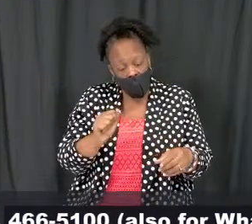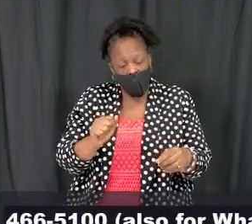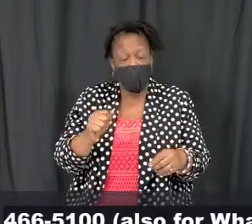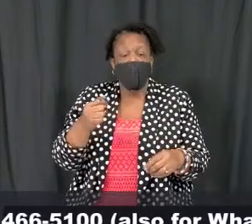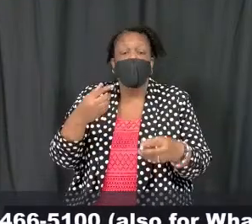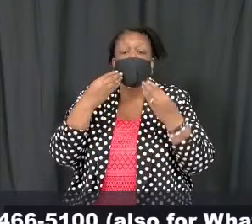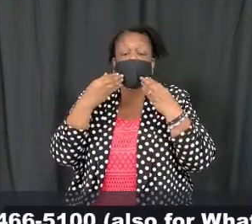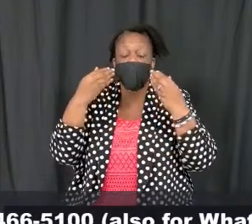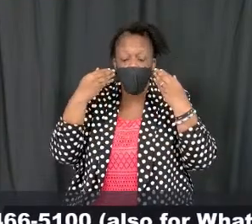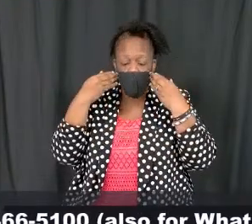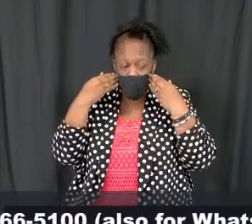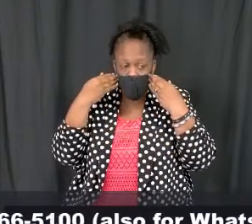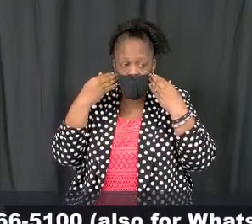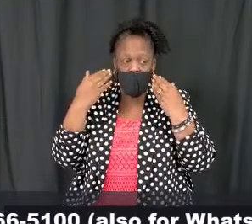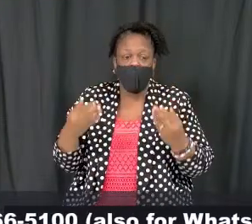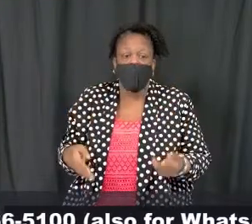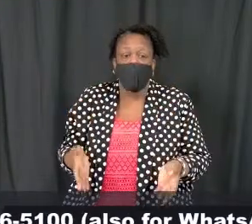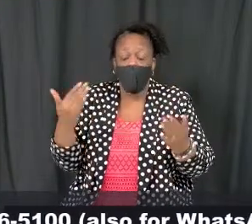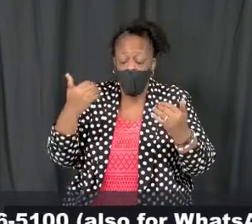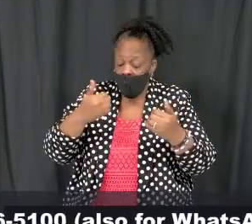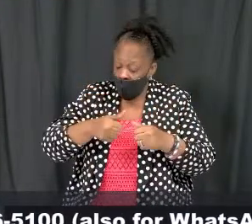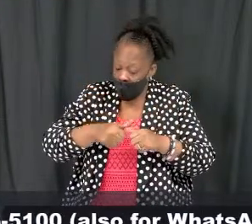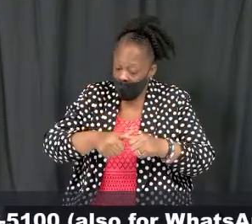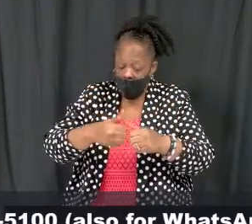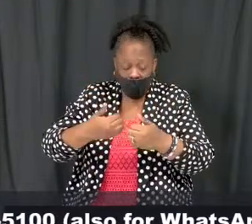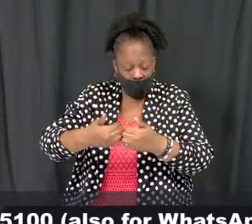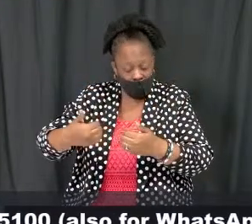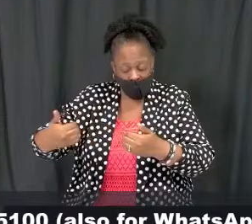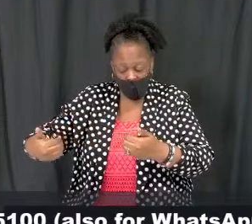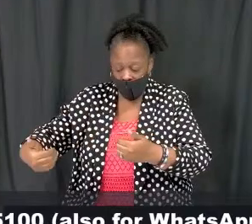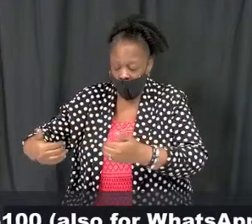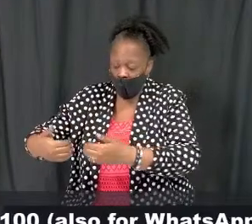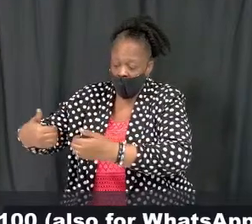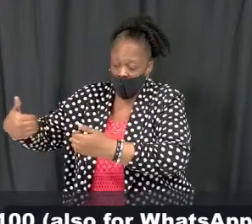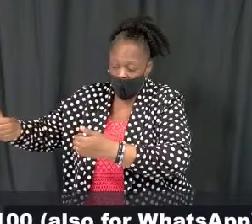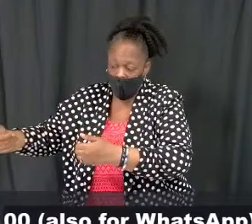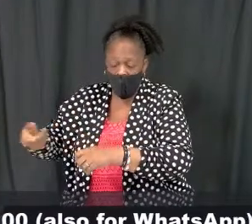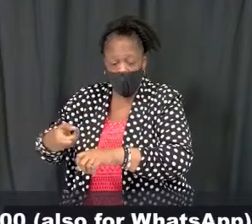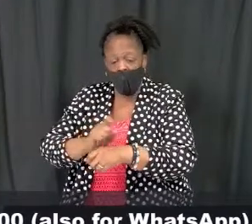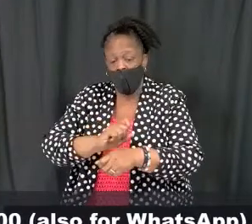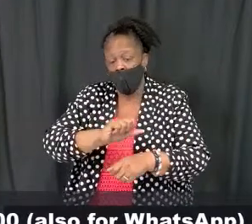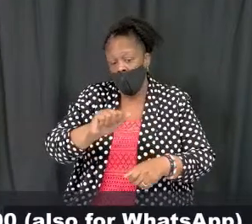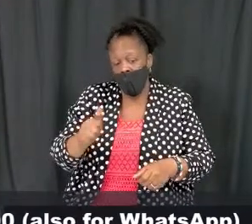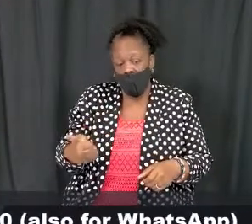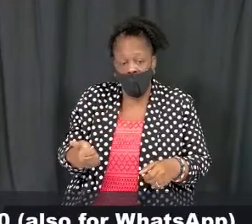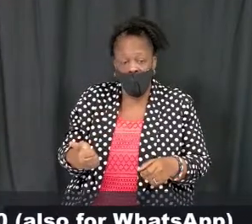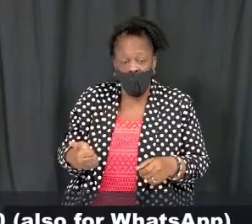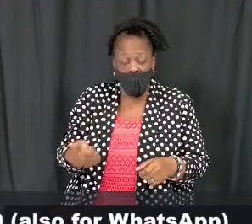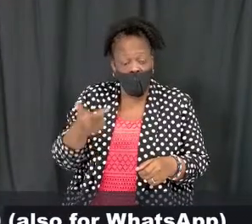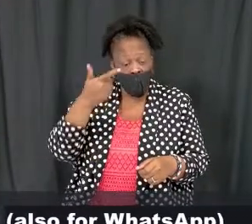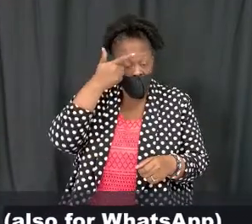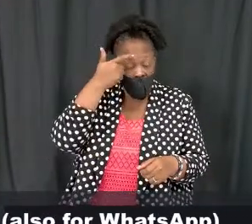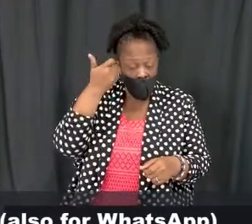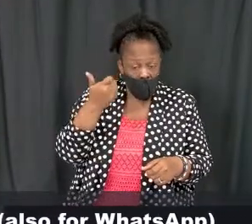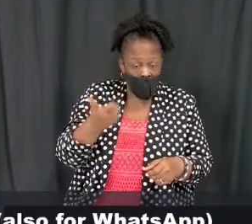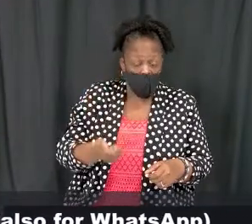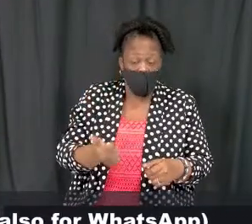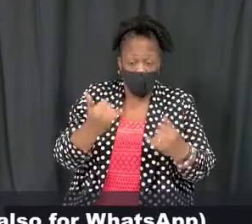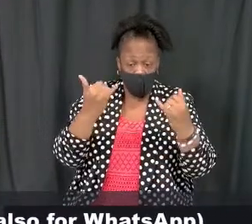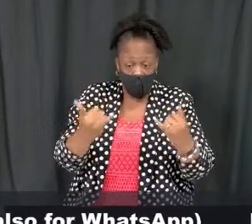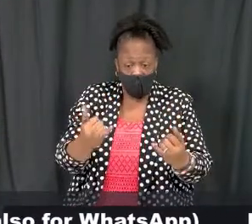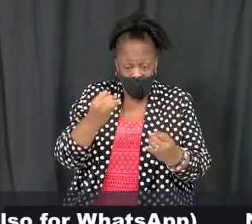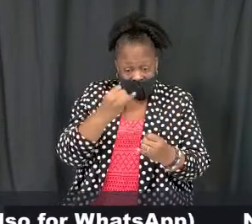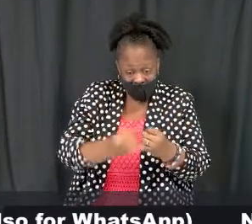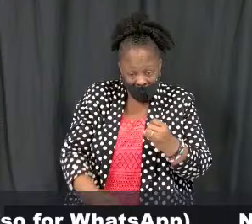physical distancing, making sure that you maintain a 6 feet distance when in the public